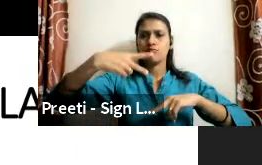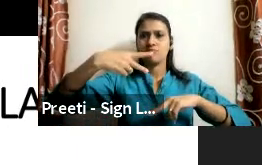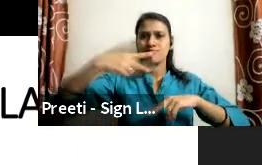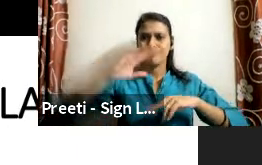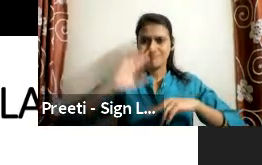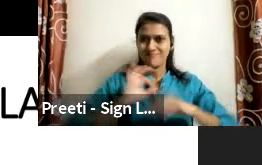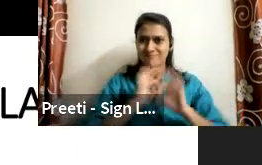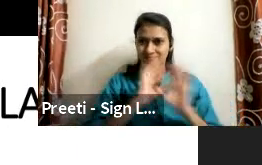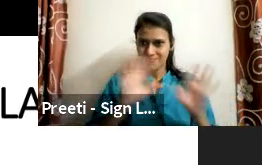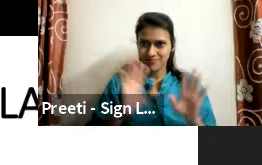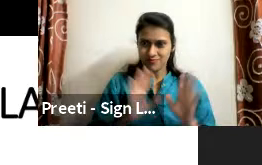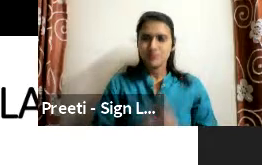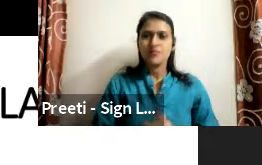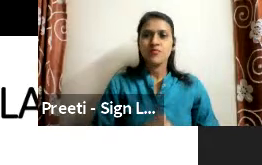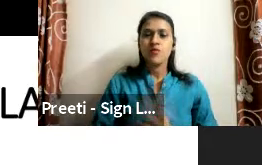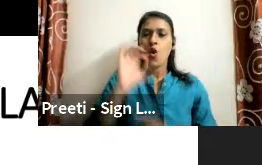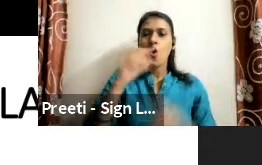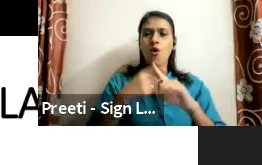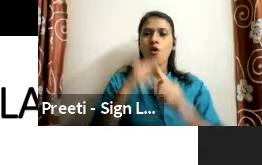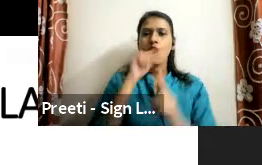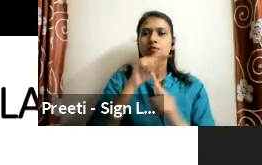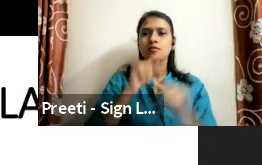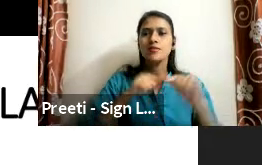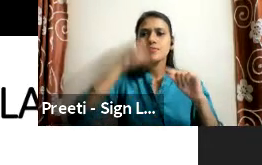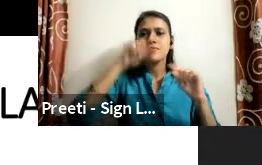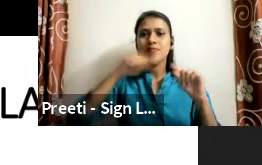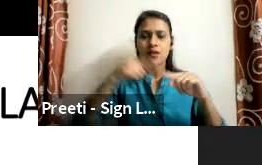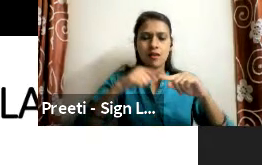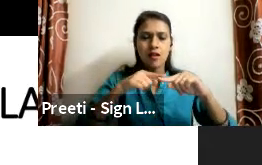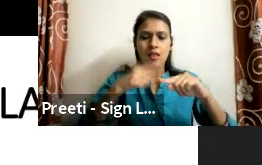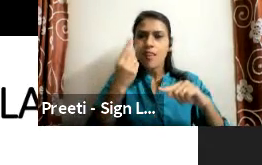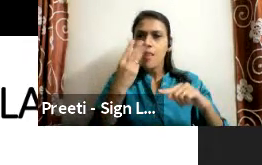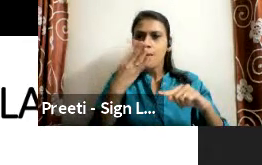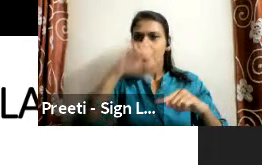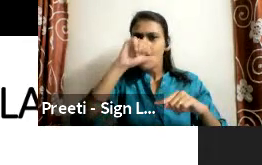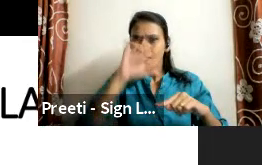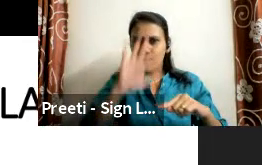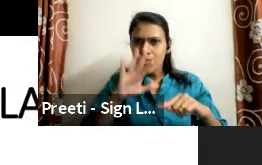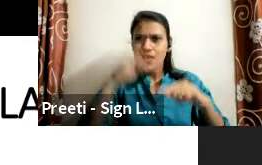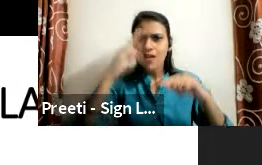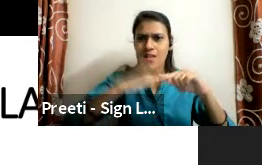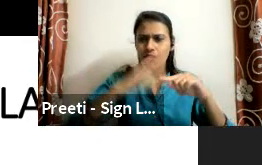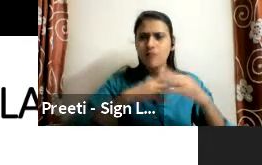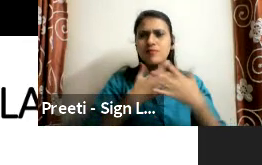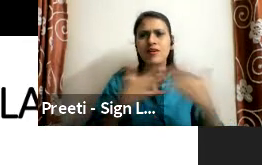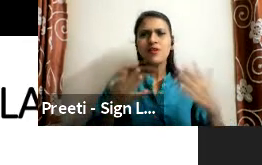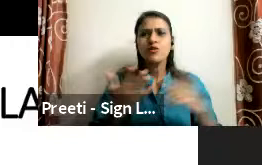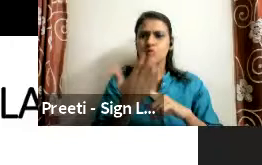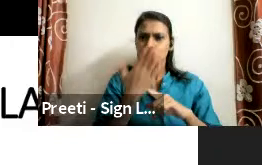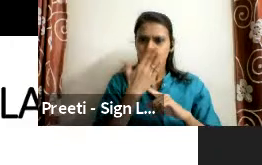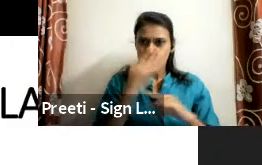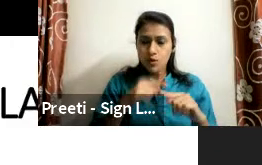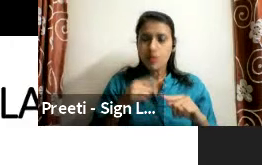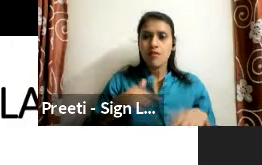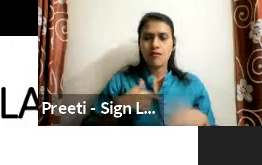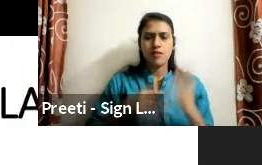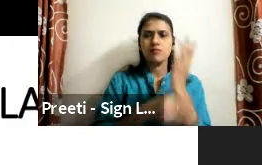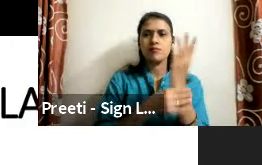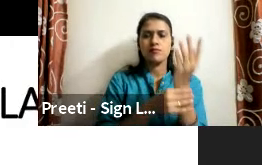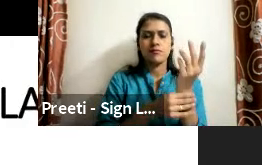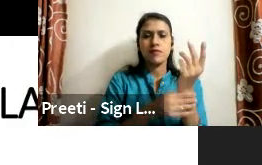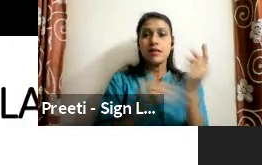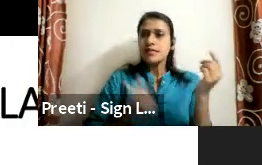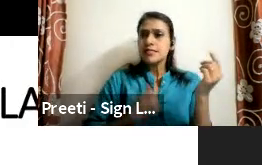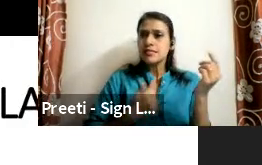pulse oximeter, you can use and record your oxygen saturation. You can feel your pulse for 30 seconds over